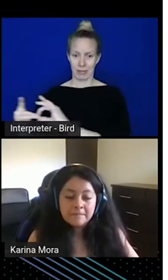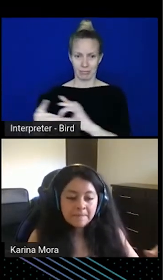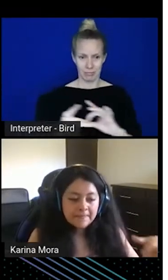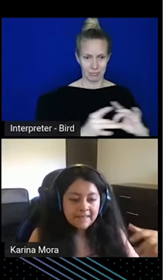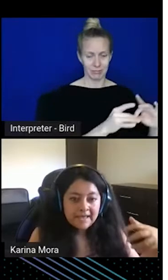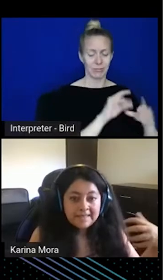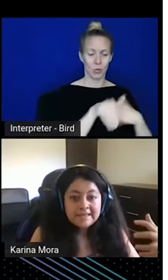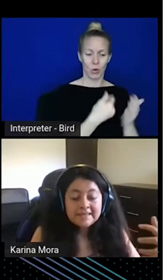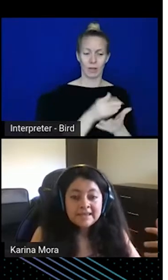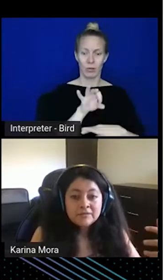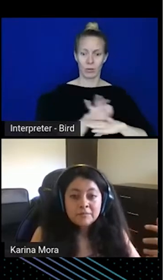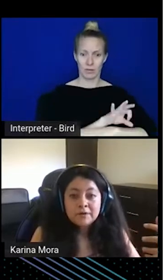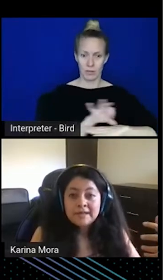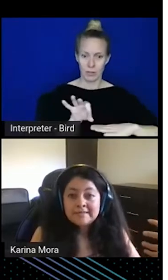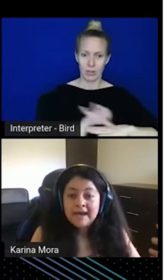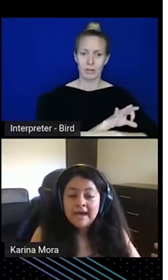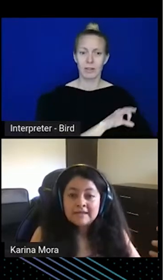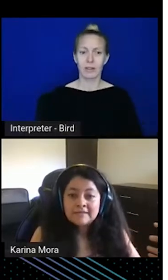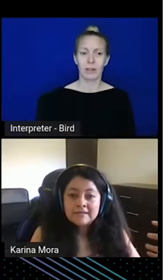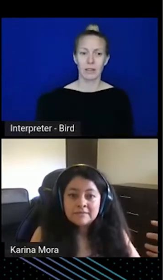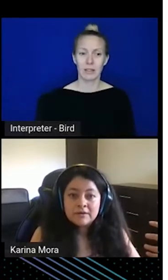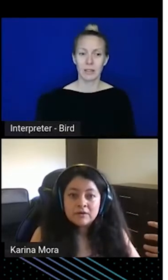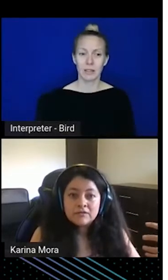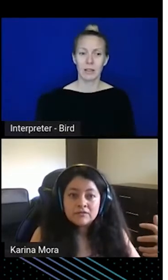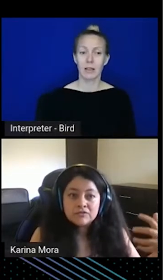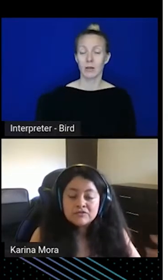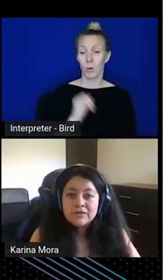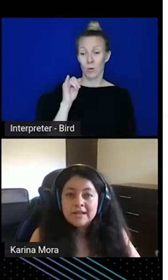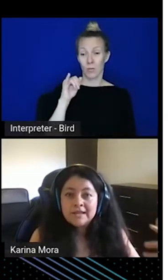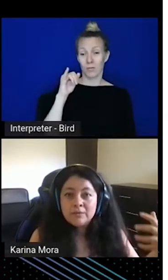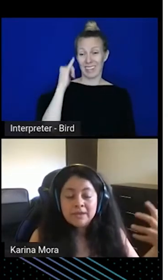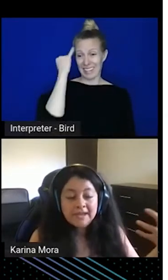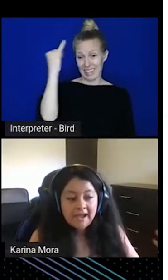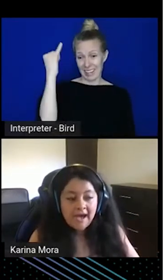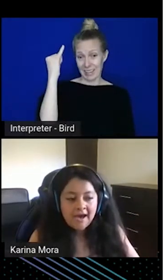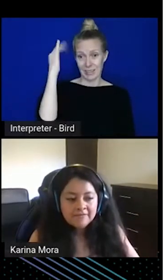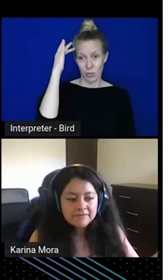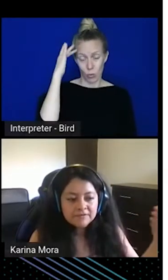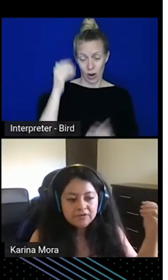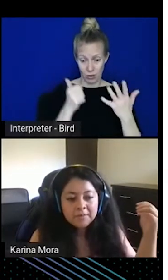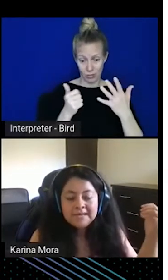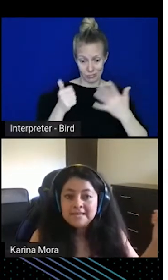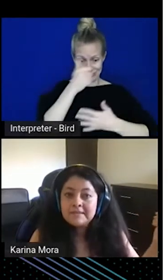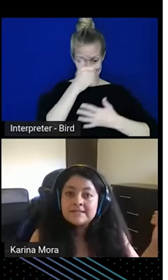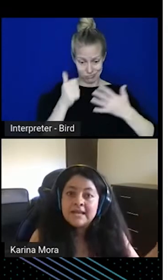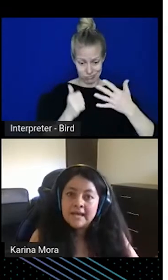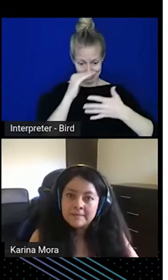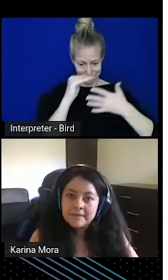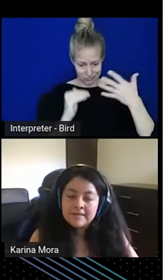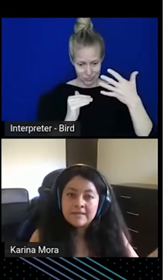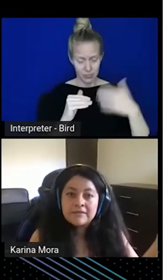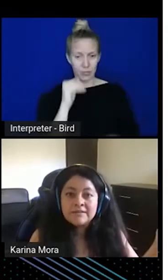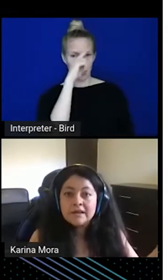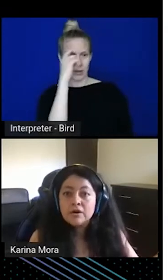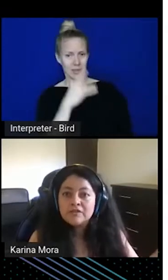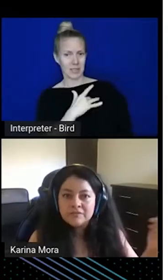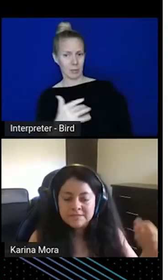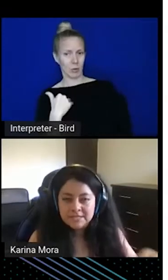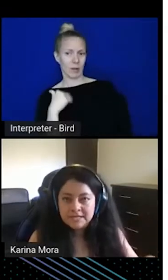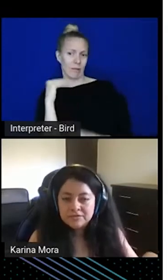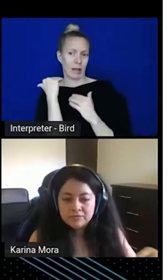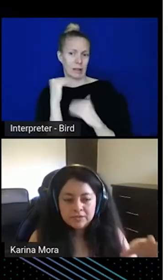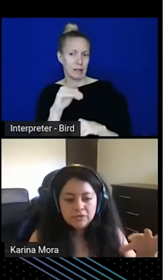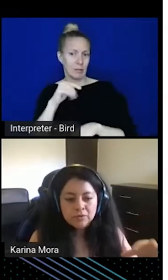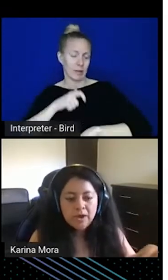functionalities. And the idea to prioritize is because usually we have some limit time, and there is a cost